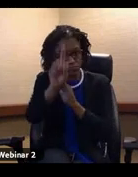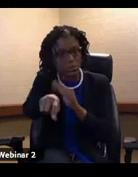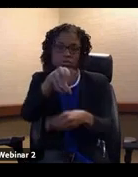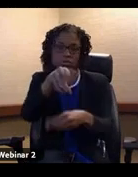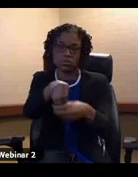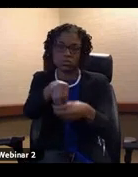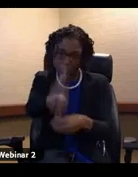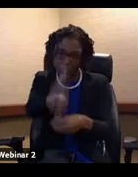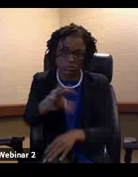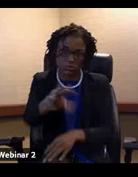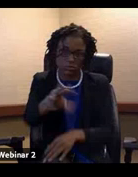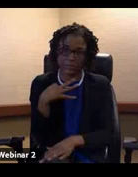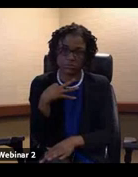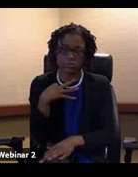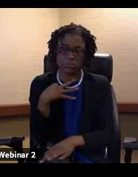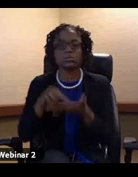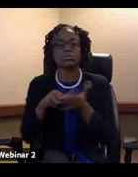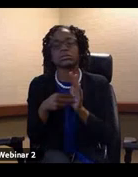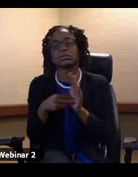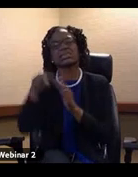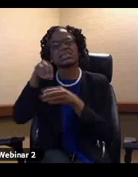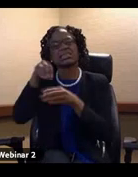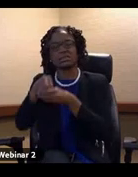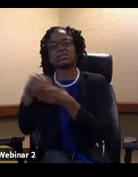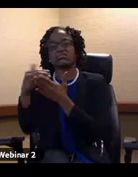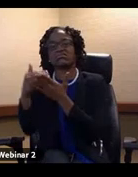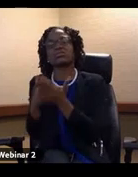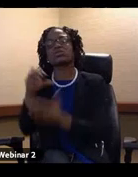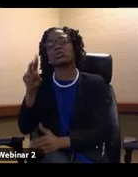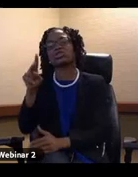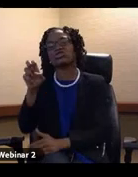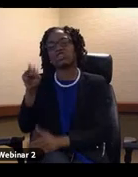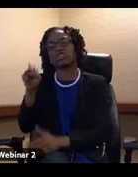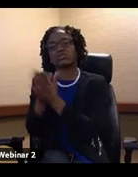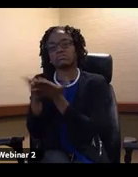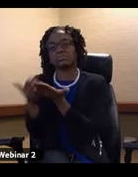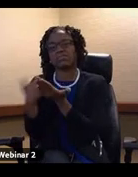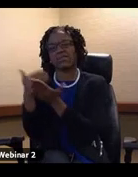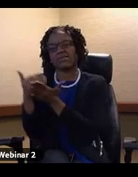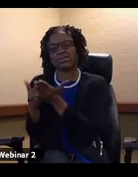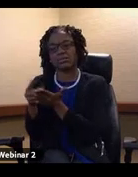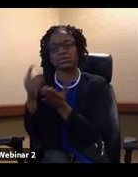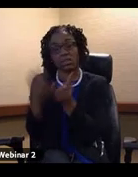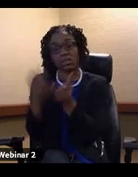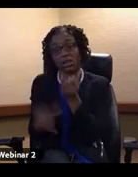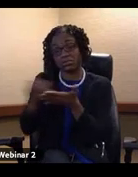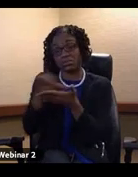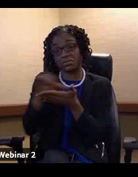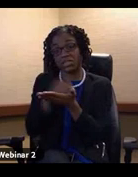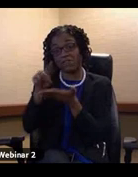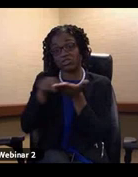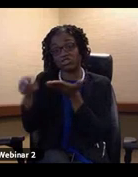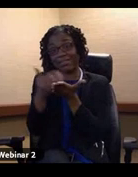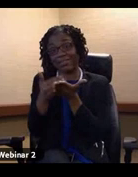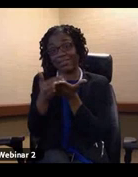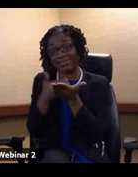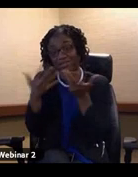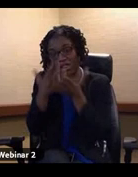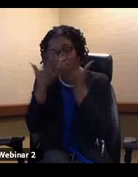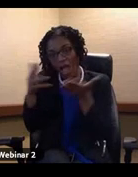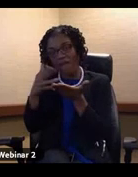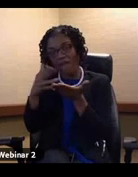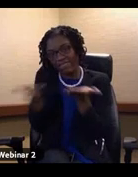be included in your application. These are listed in the solicitation. The last page of the solicitation has a checklist of a lot of these